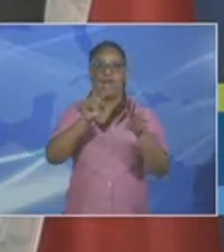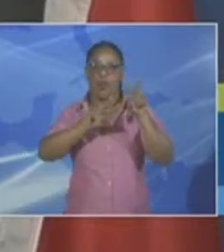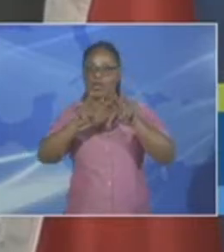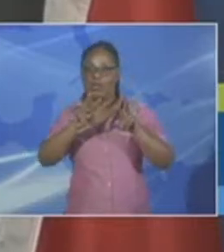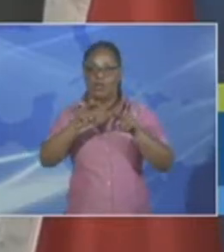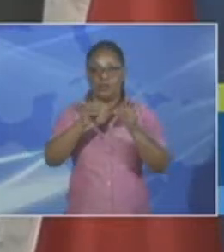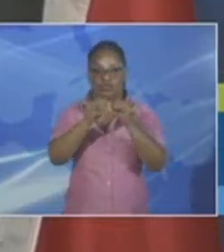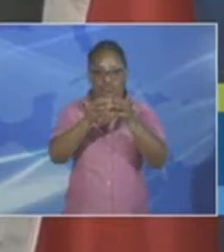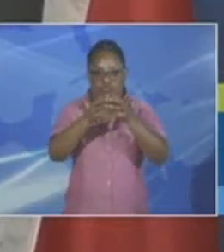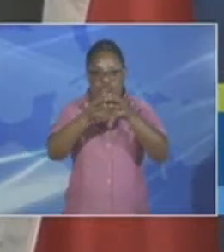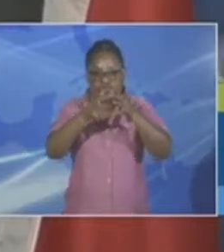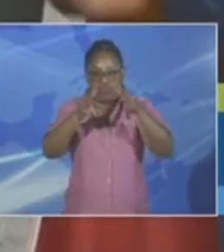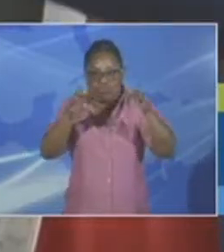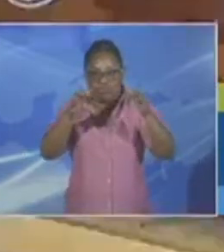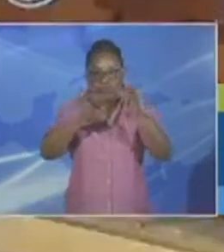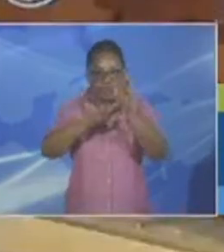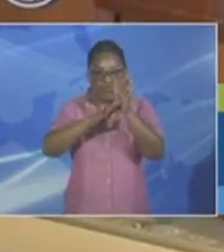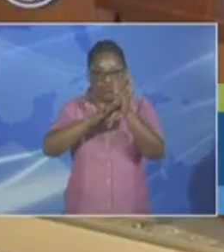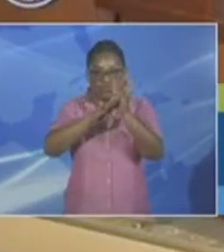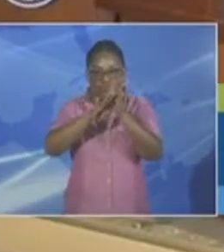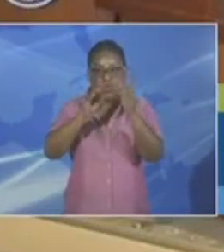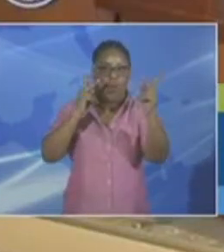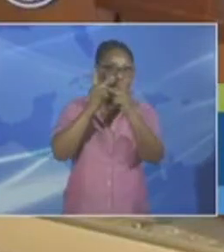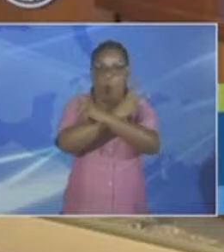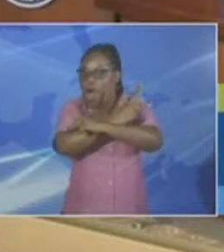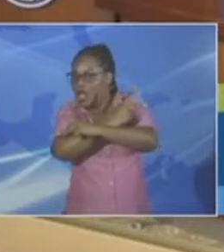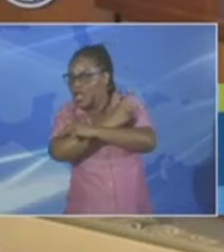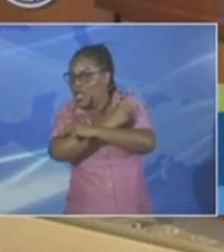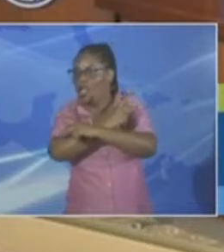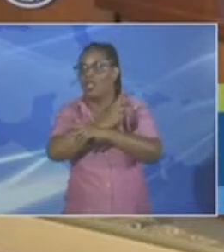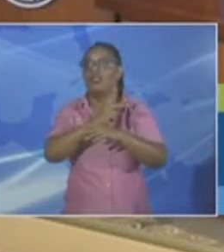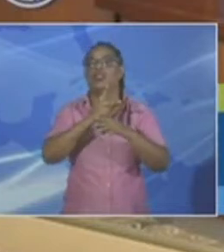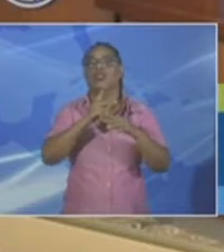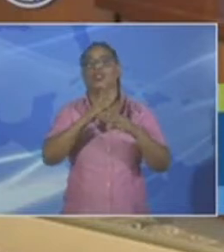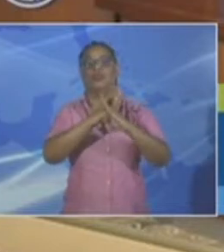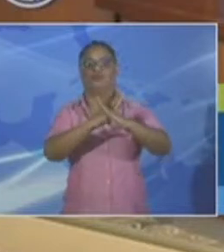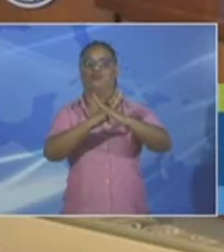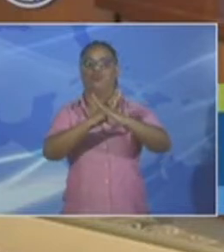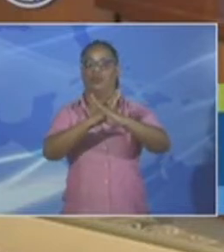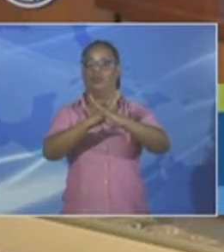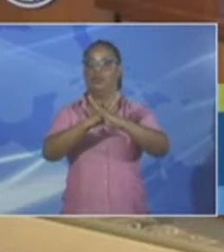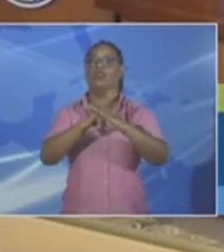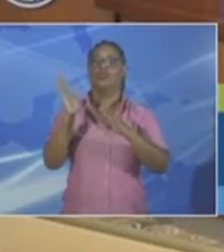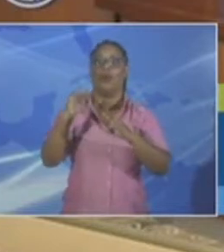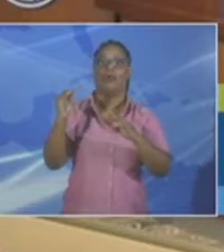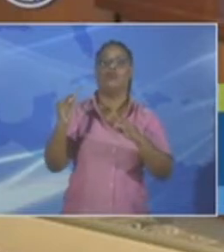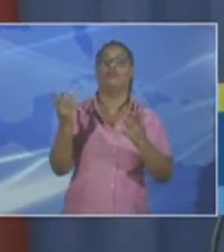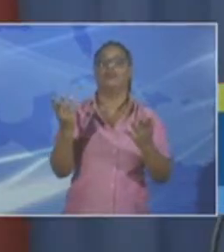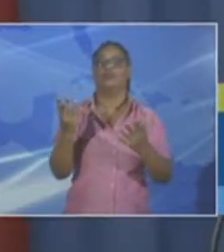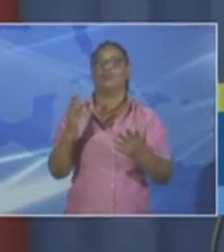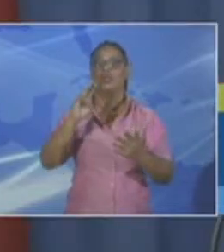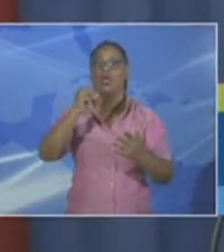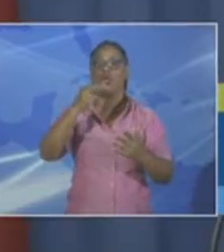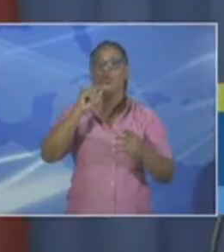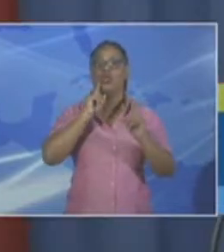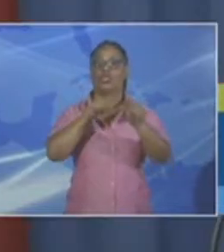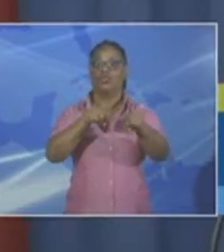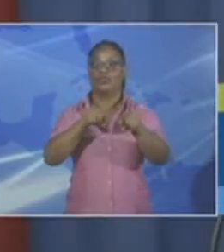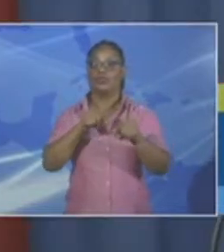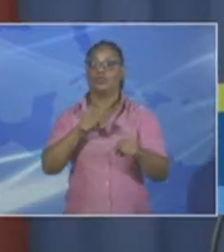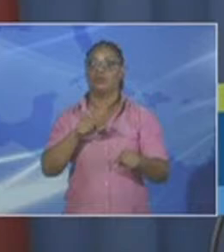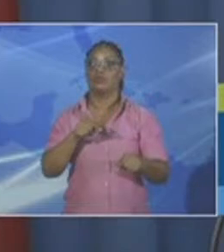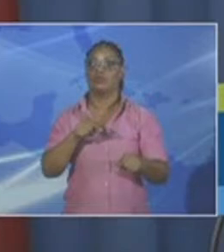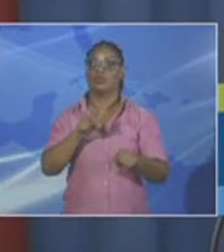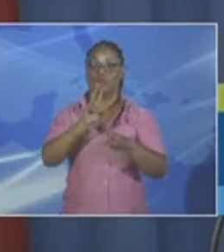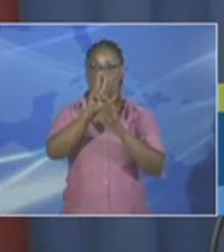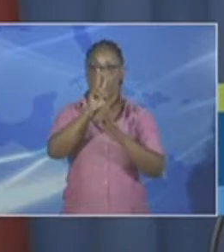time it poses that threat. Continue. So it's continuous monitoring. As you know, we monitor 24 hours a day.